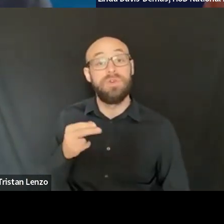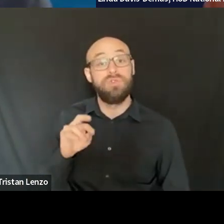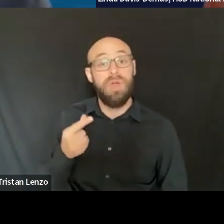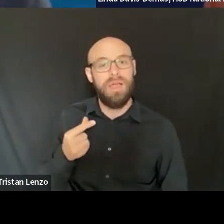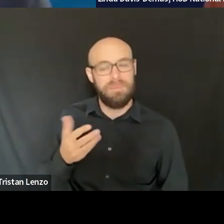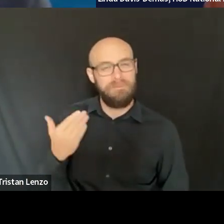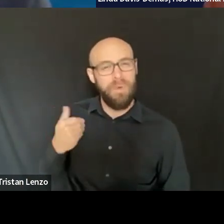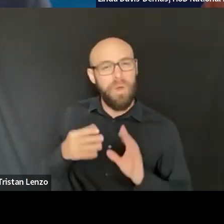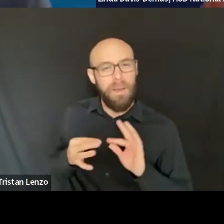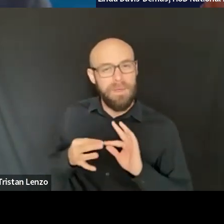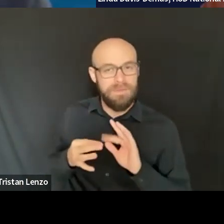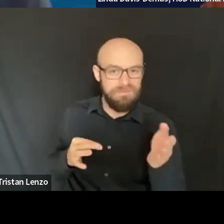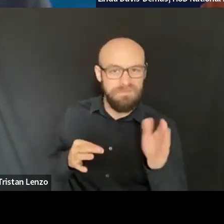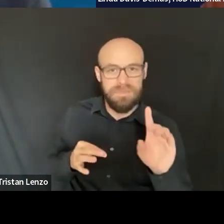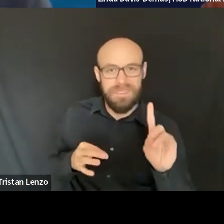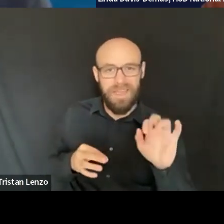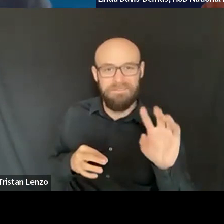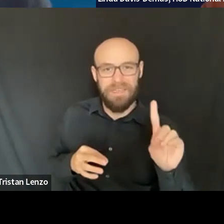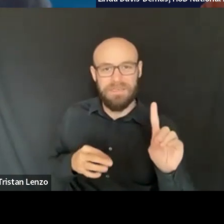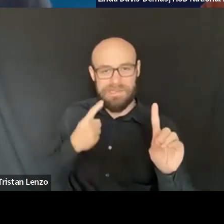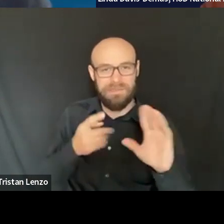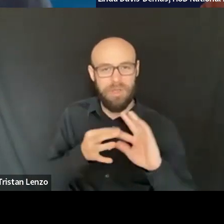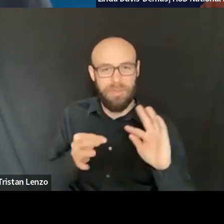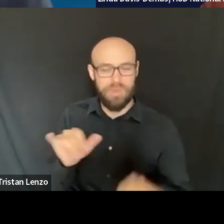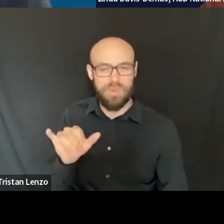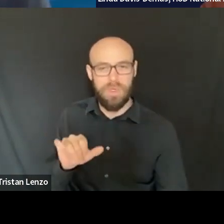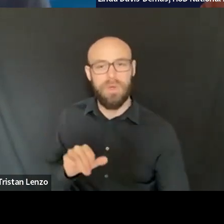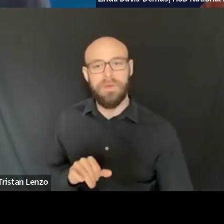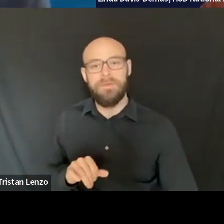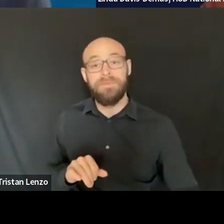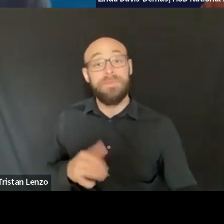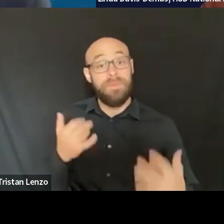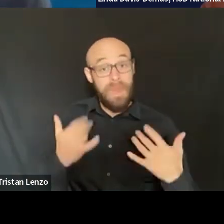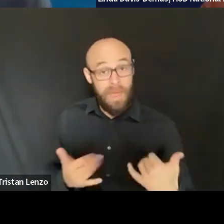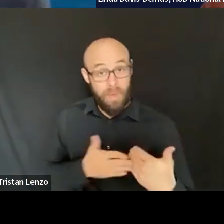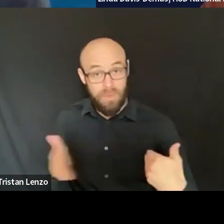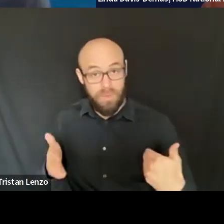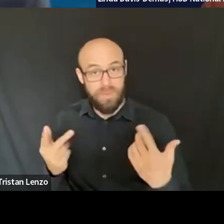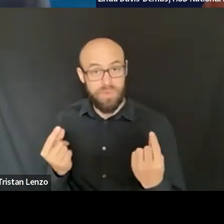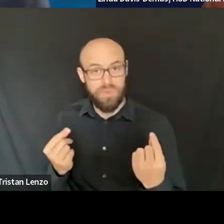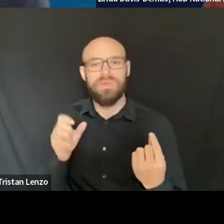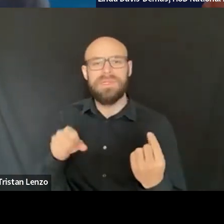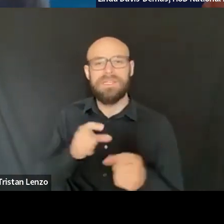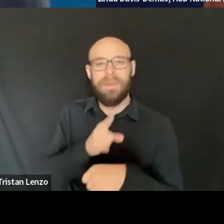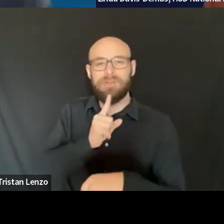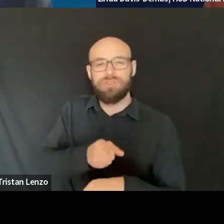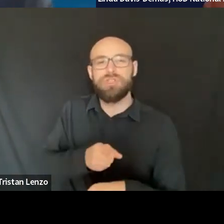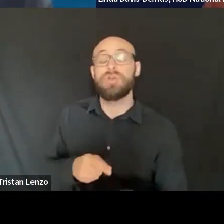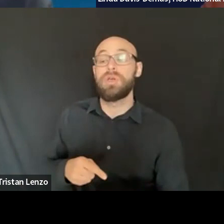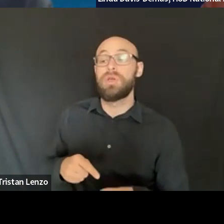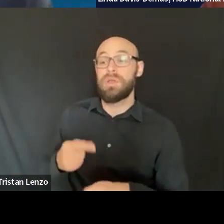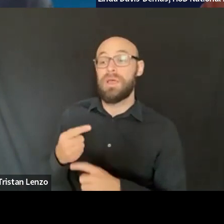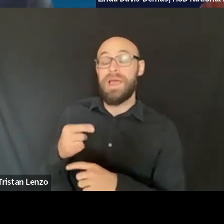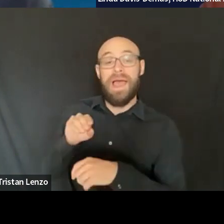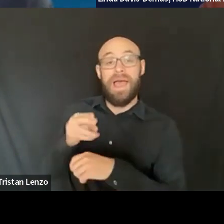as well as you did, David. I think what needs to follow that, though, is we need to make sure that we give our certified